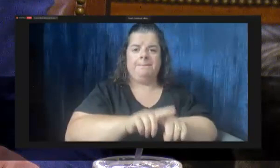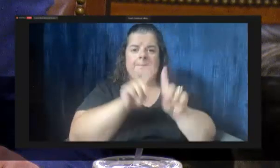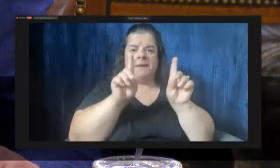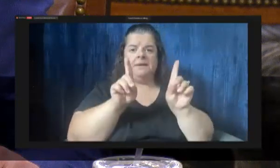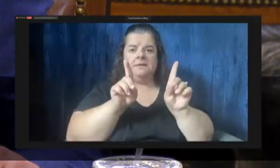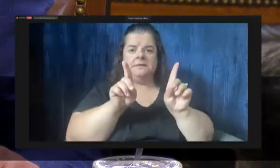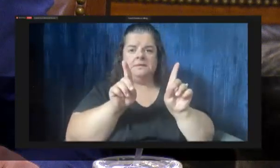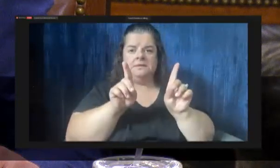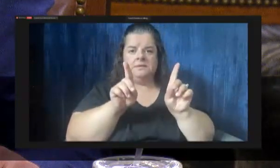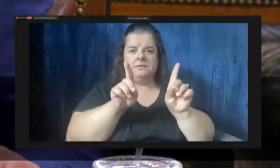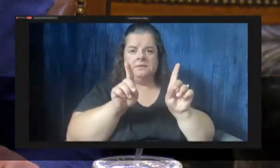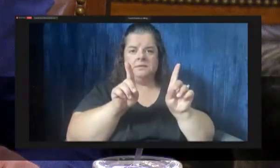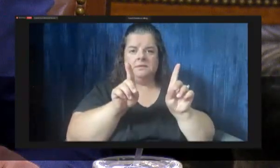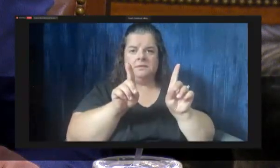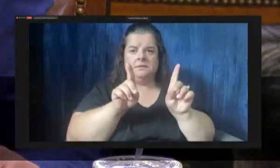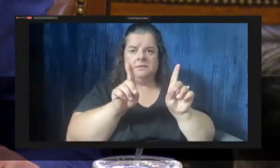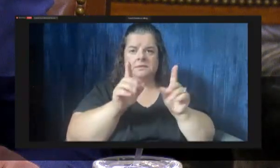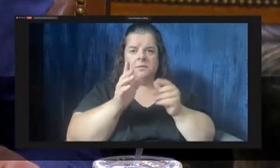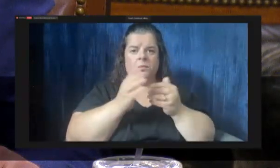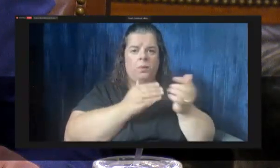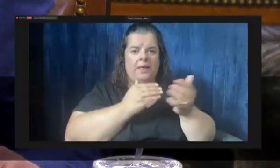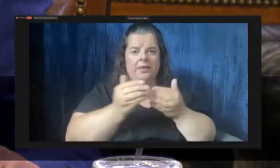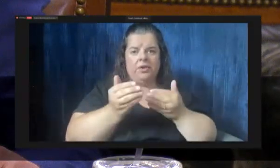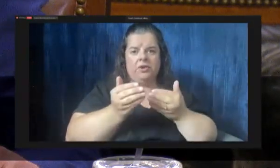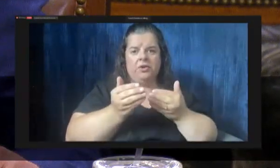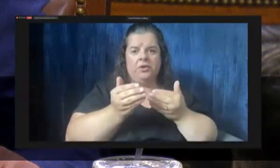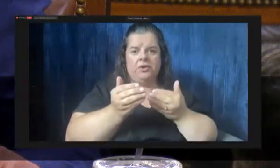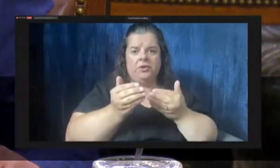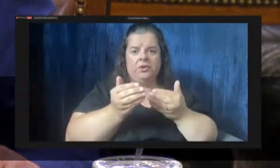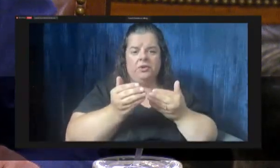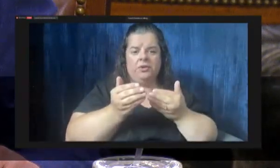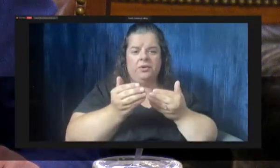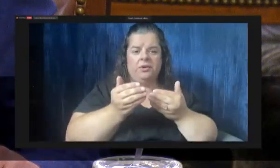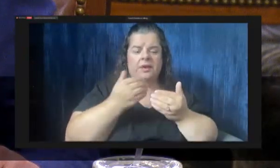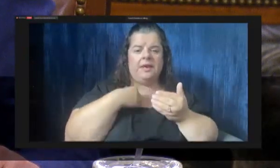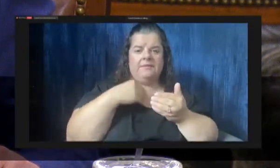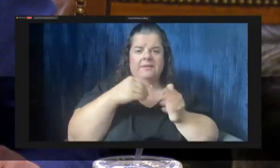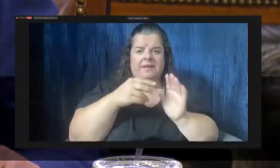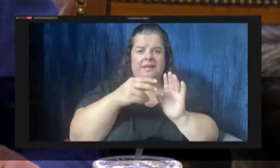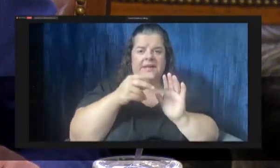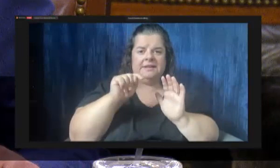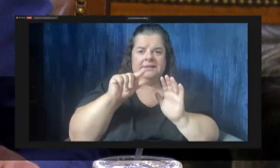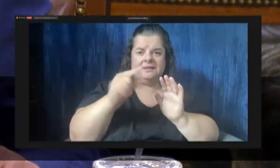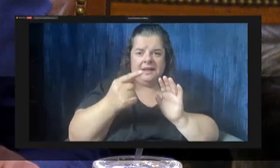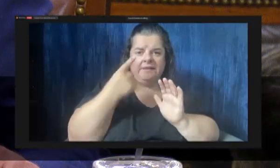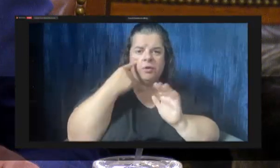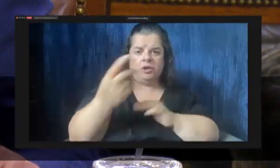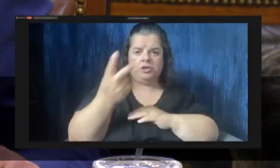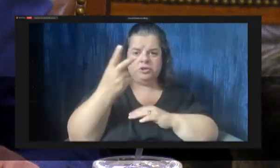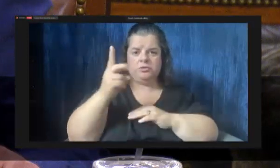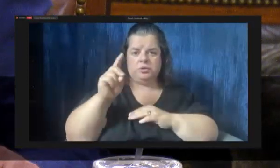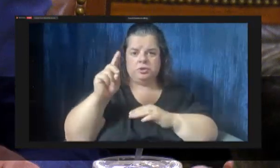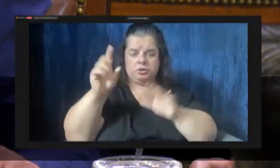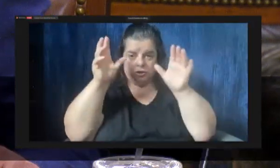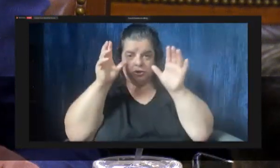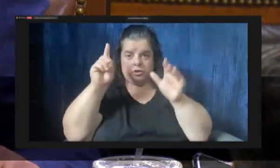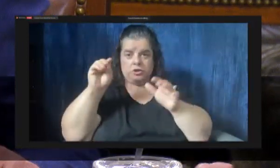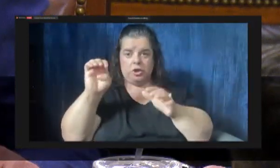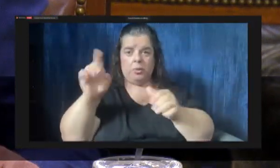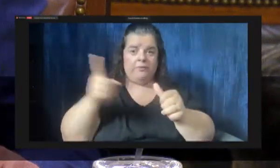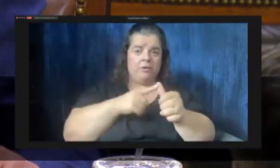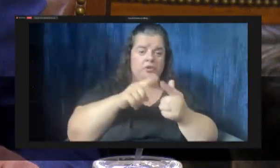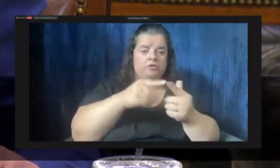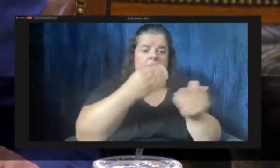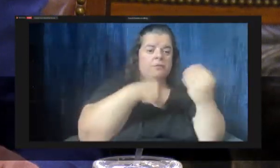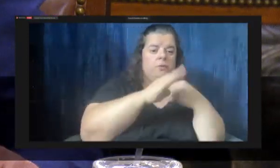whether it's, and I'm not quite clear as to, you know, if you have a tag for two doe, you have to give the first one to a food bank, or what if you have a